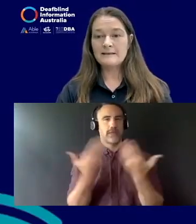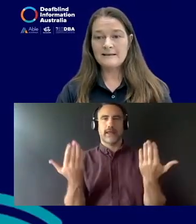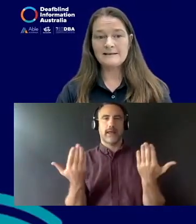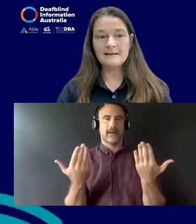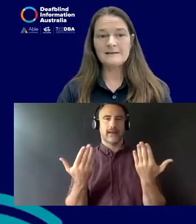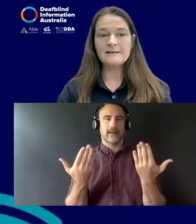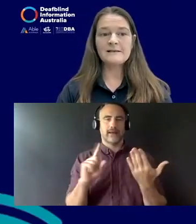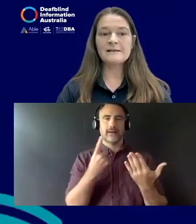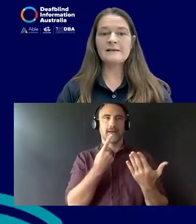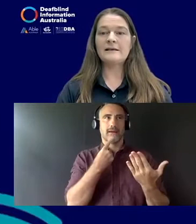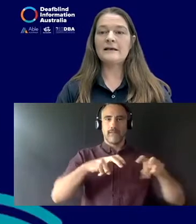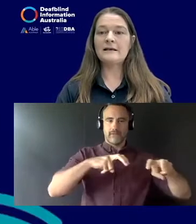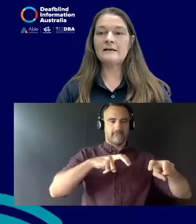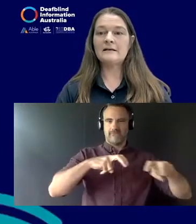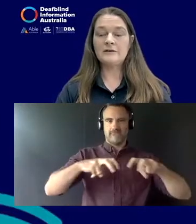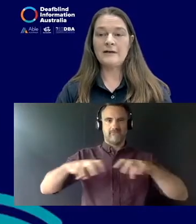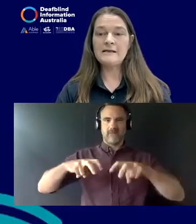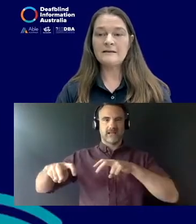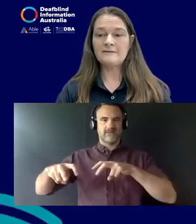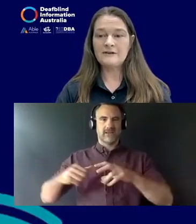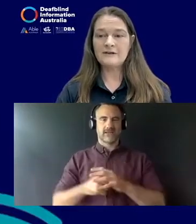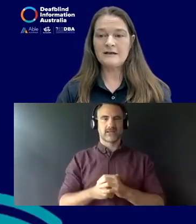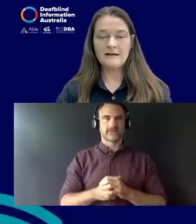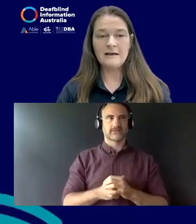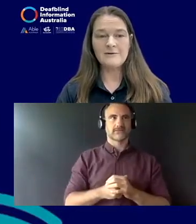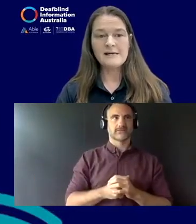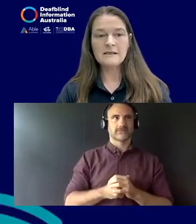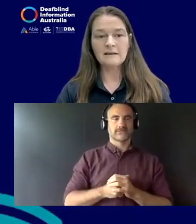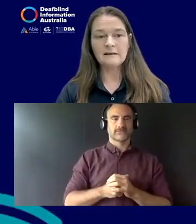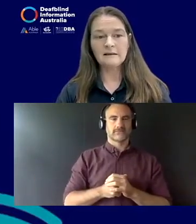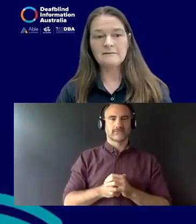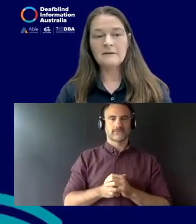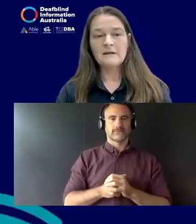describing their senses, including vision and hearing,